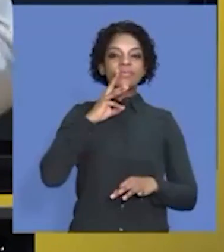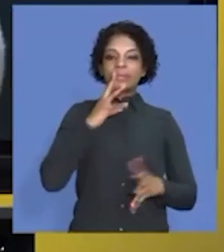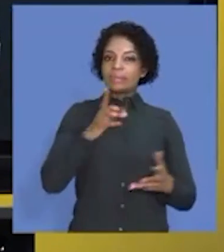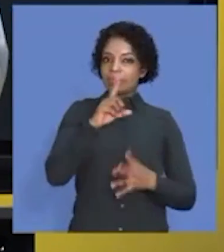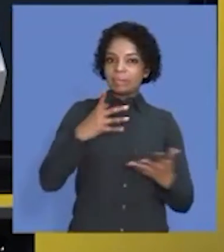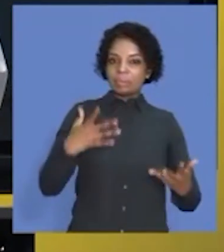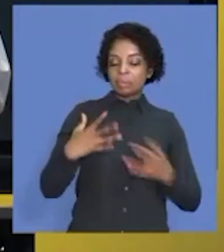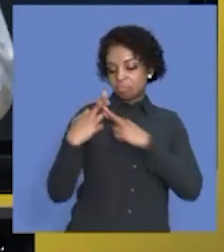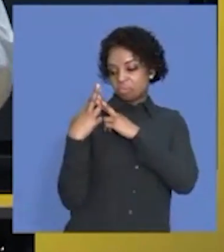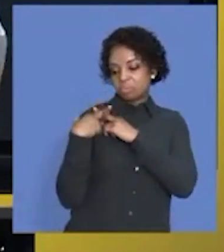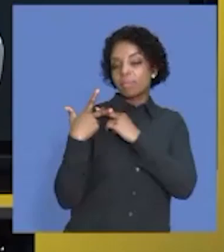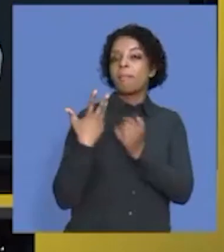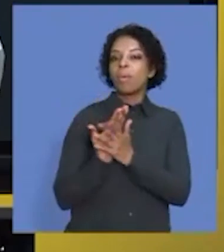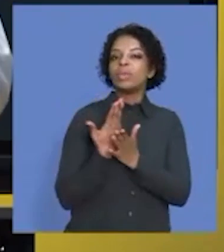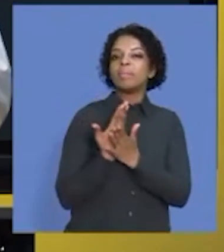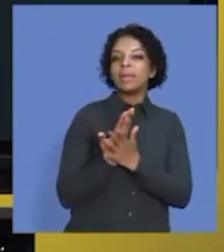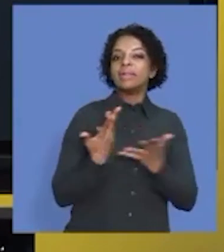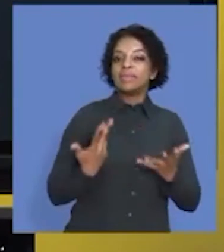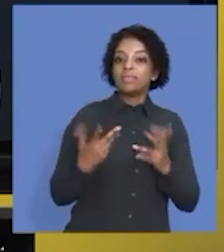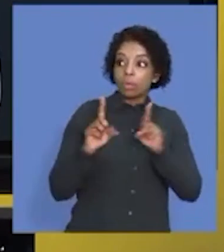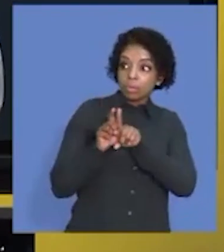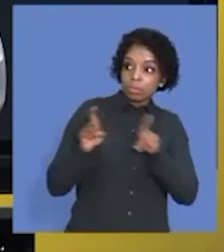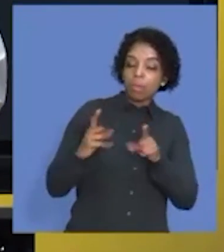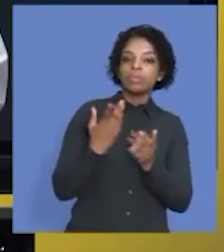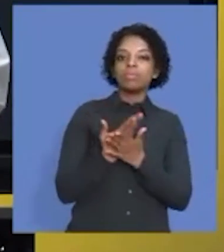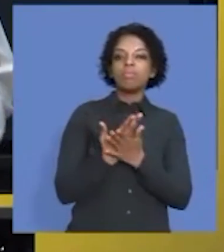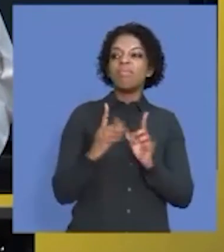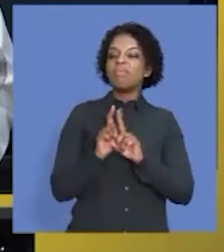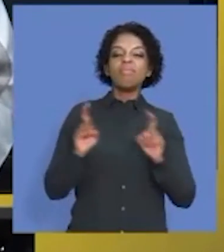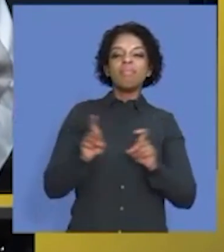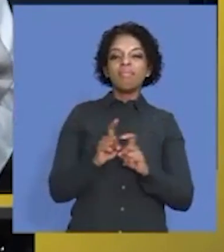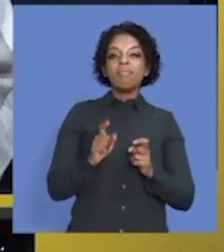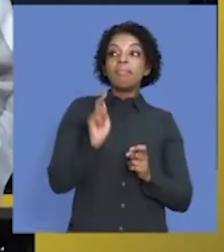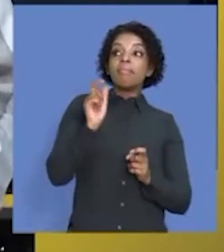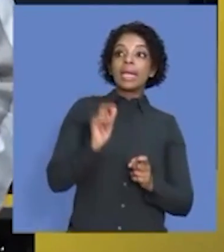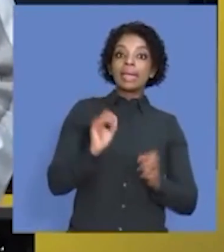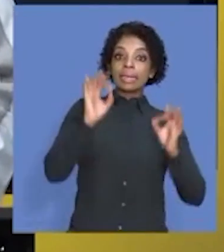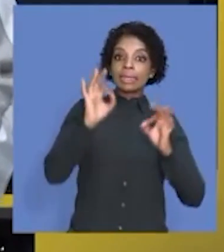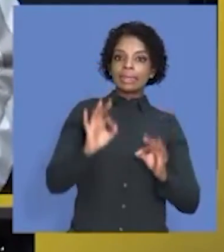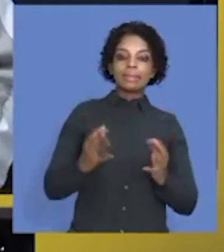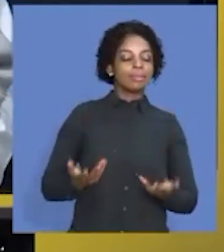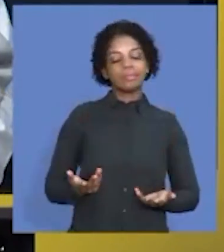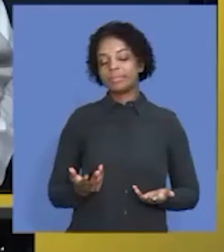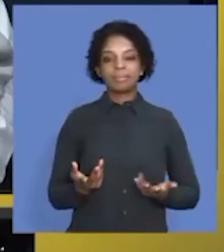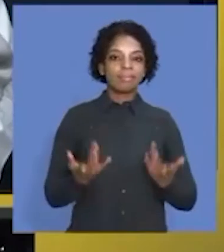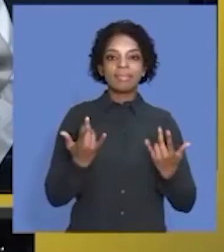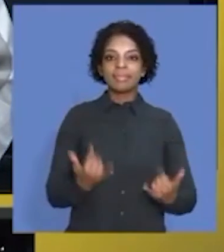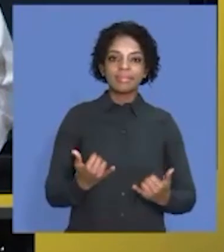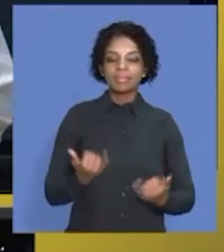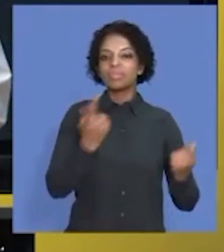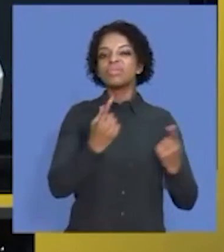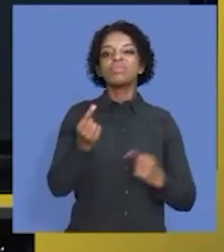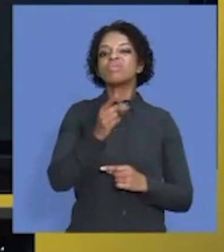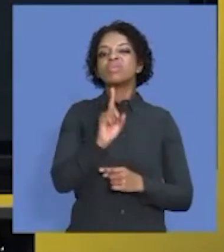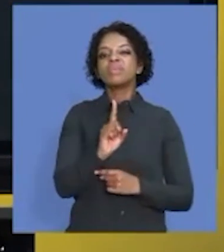account the possibility of those debtors that may not settle their accounts. So obviously, we're being prudent